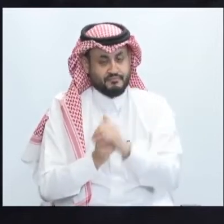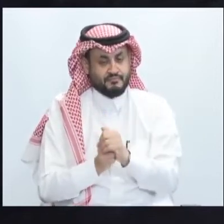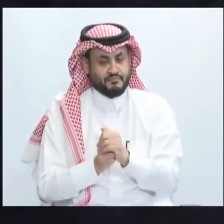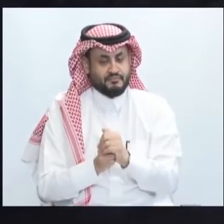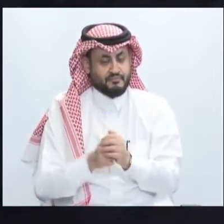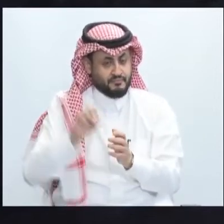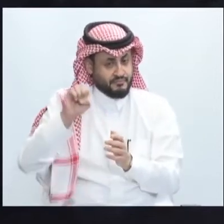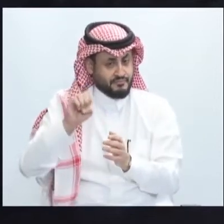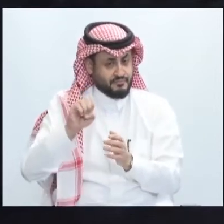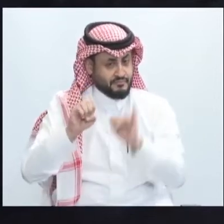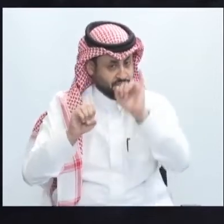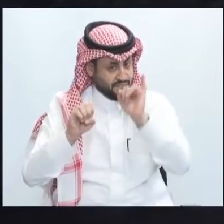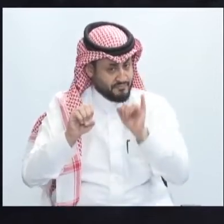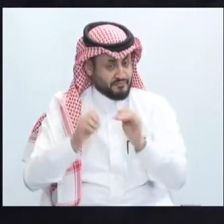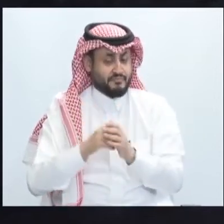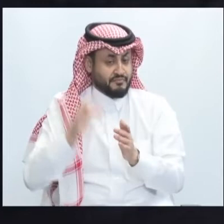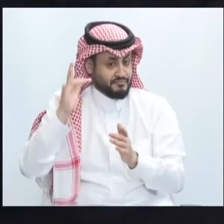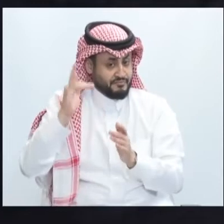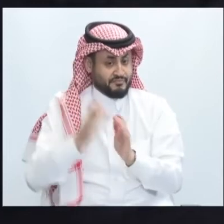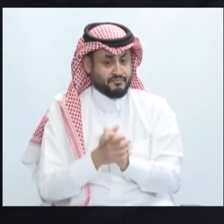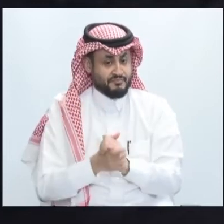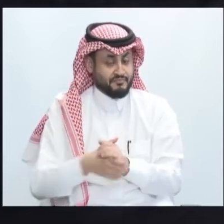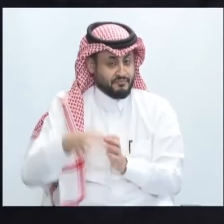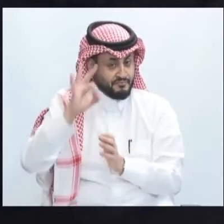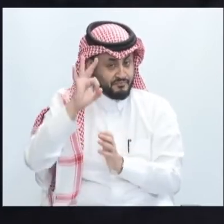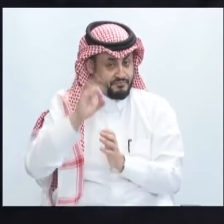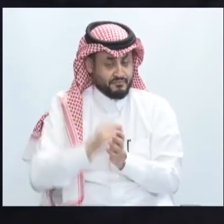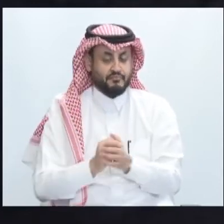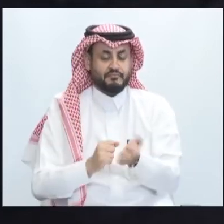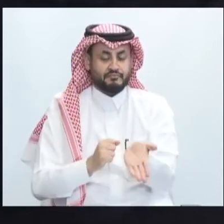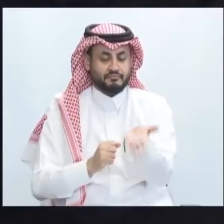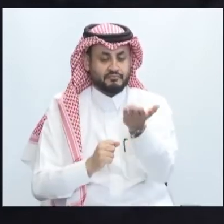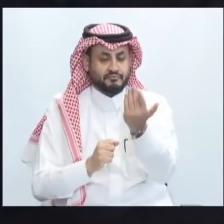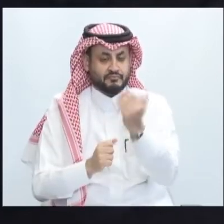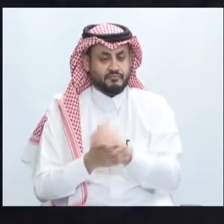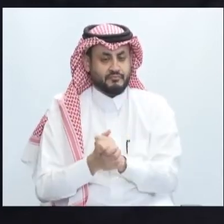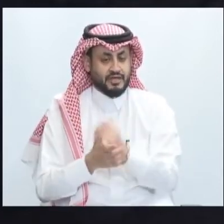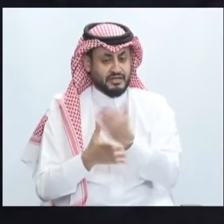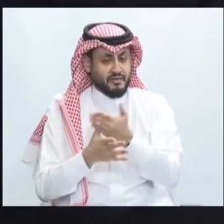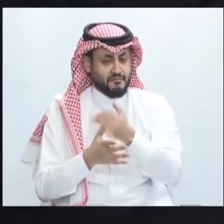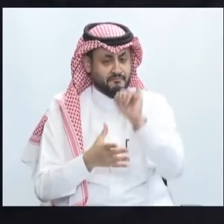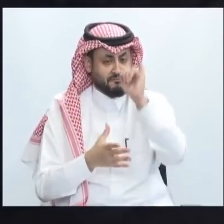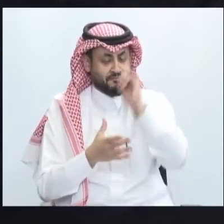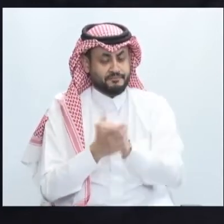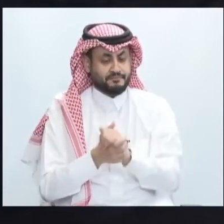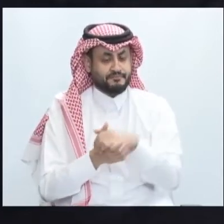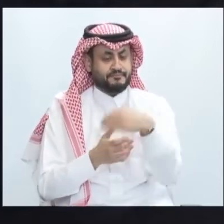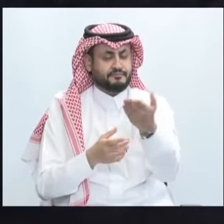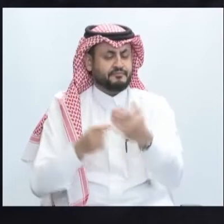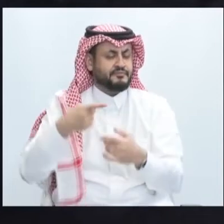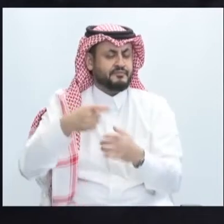E. Sit down on the chair. Excellent. F. Yes, stand up. What about